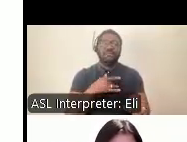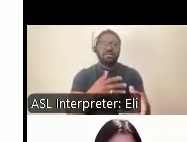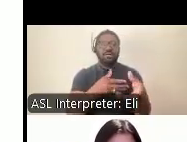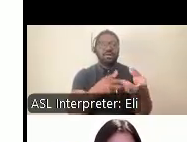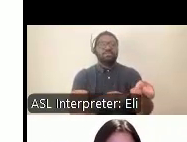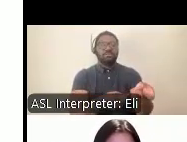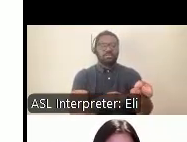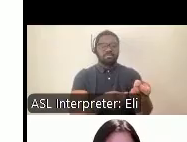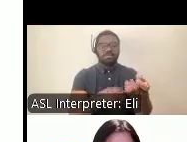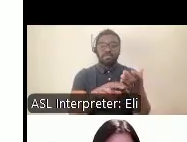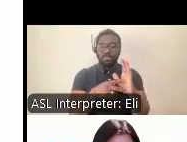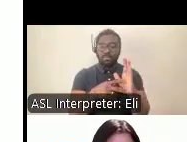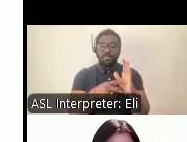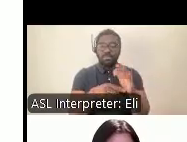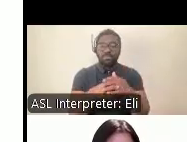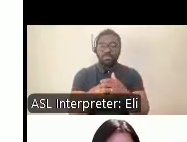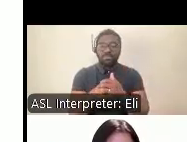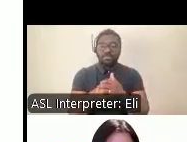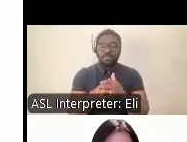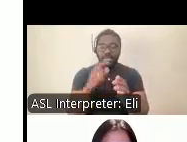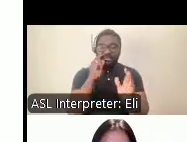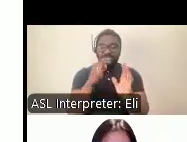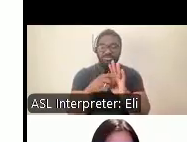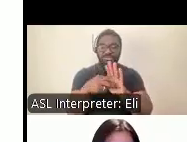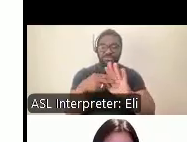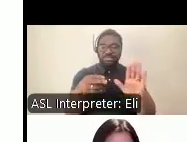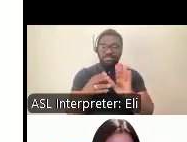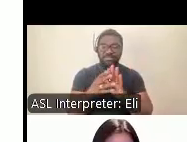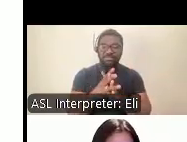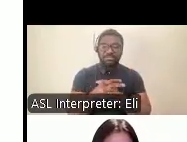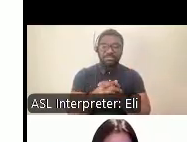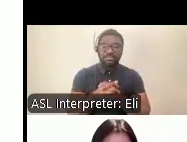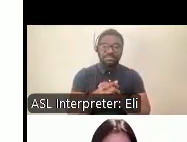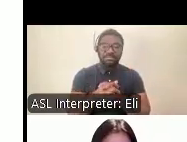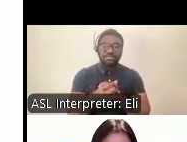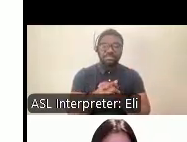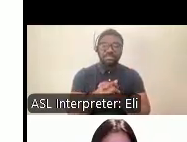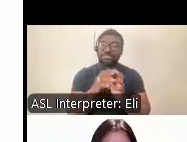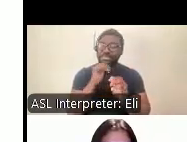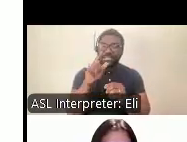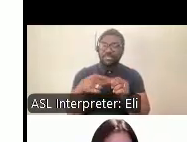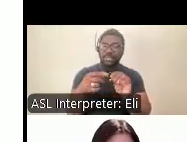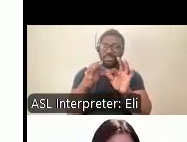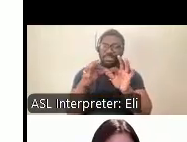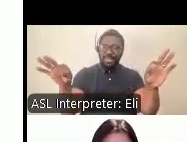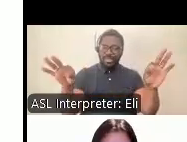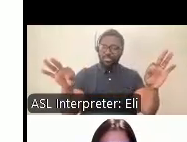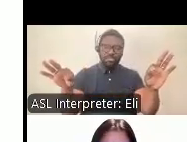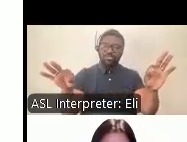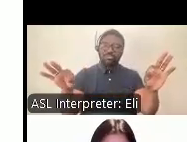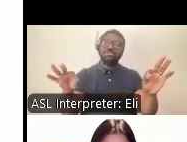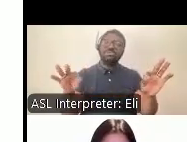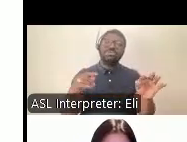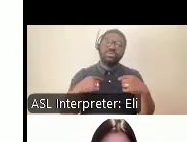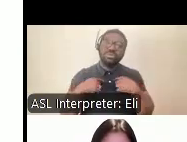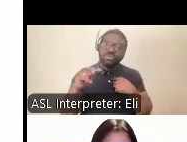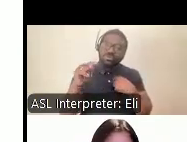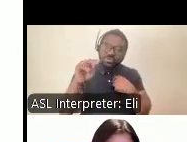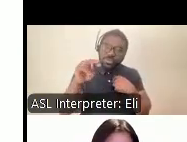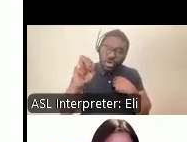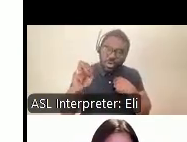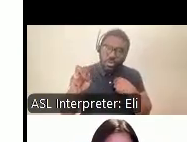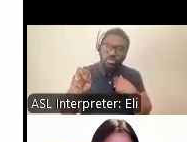often starts with addressing stigma. Stigma isn't just about language, it's about tone, assumptions,